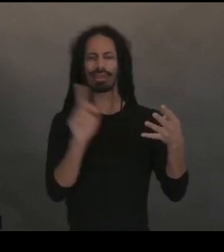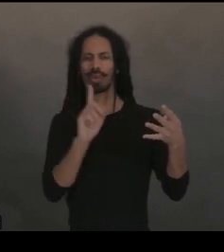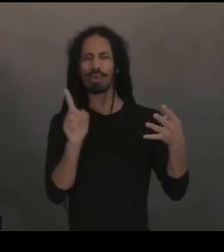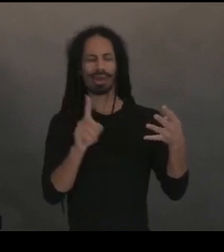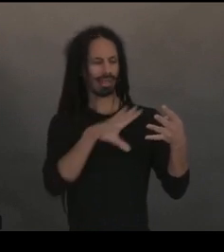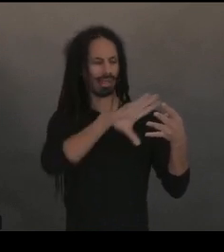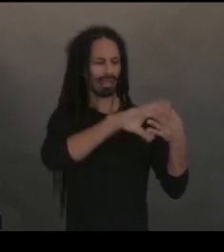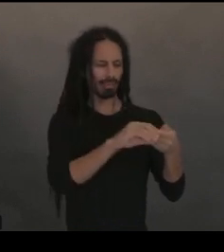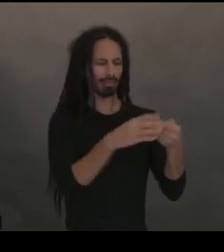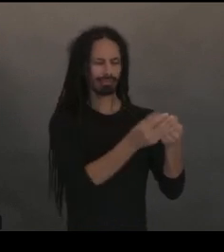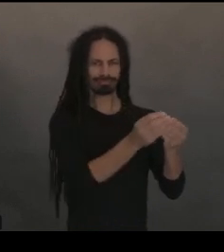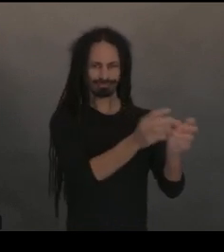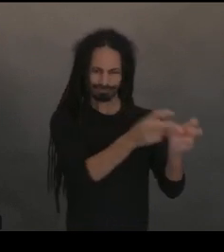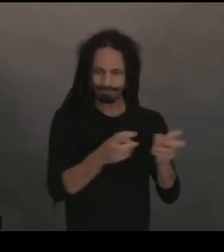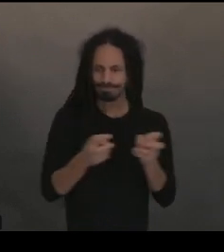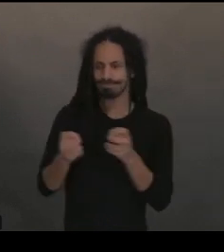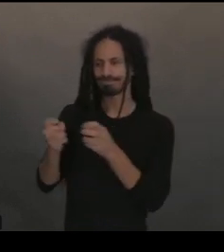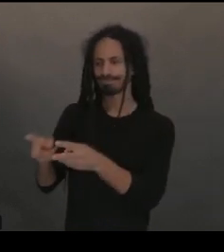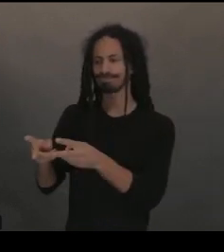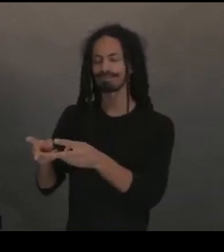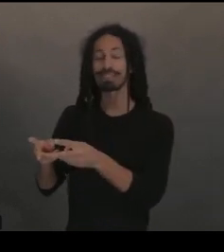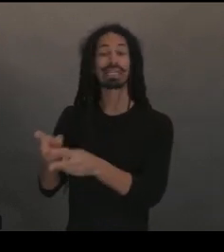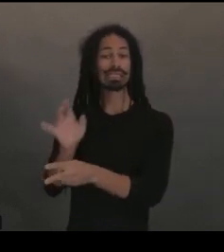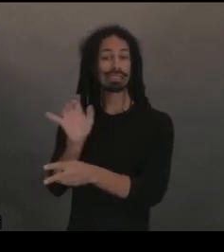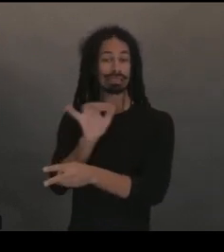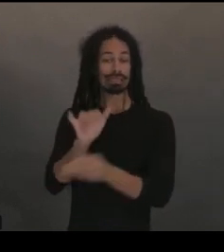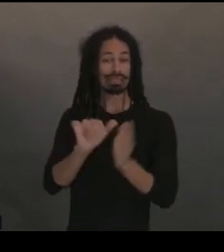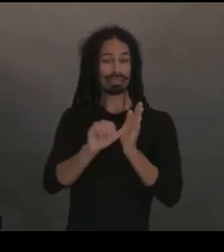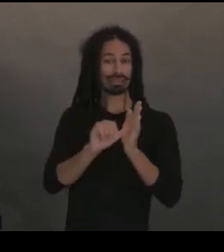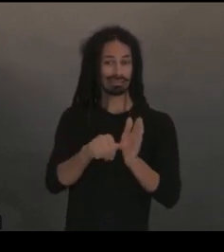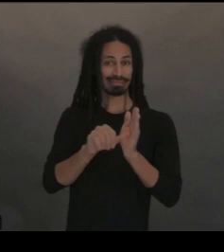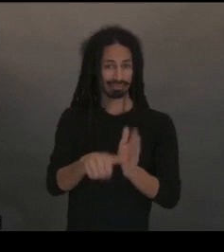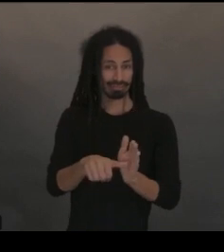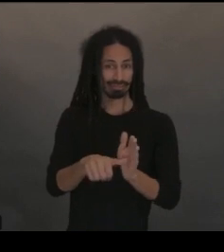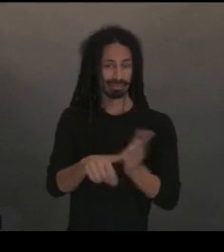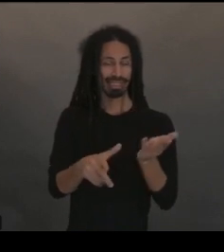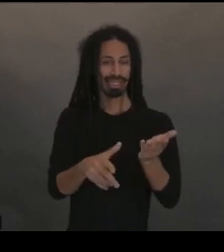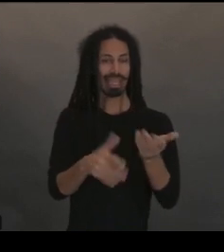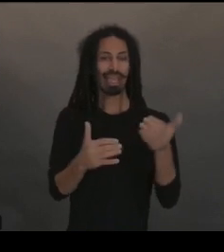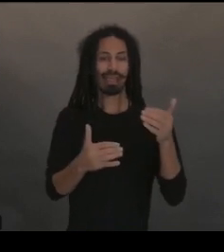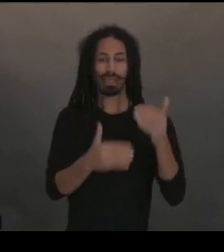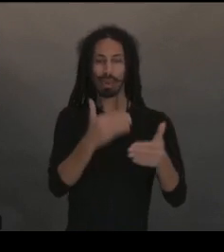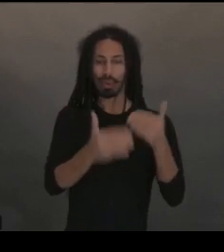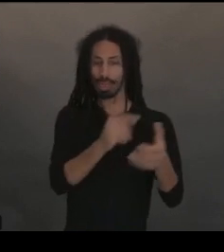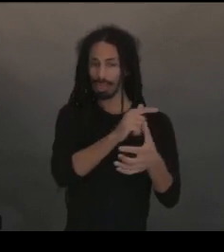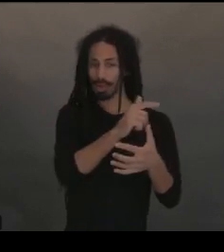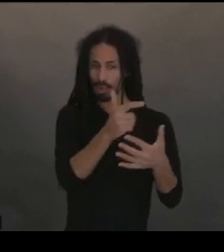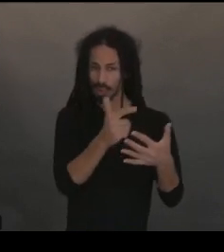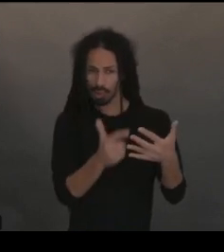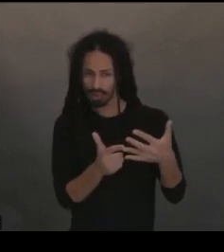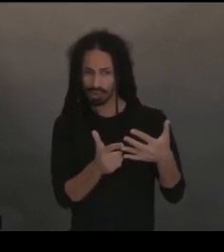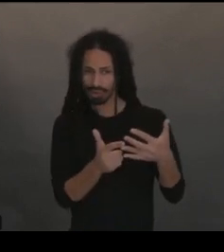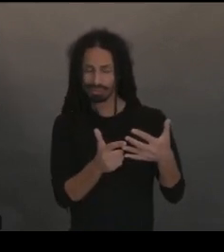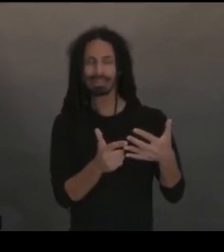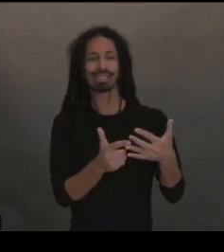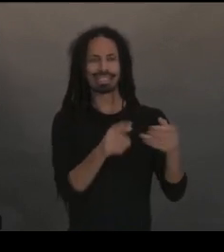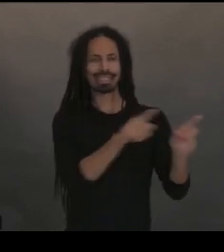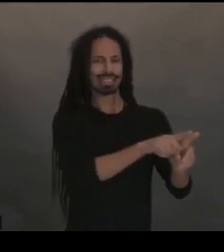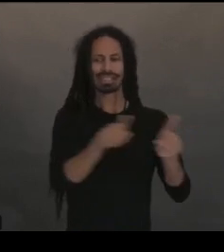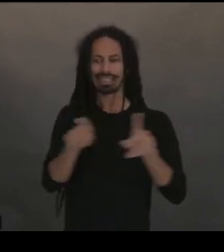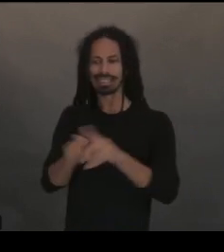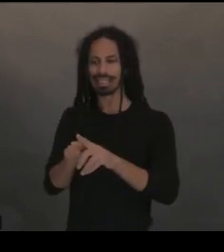to highlight that the order in which we discovered this information is also the order for the